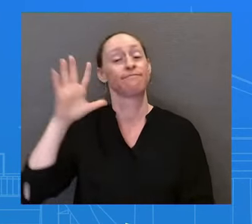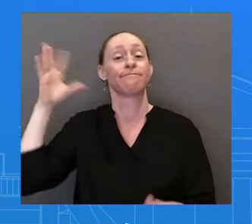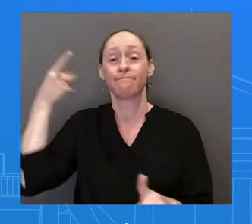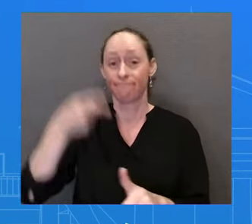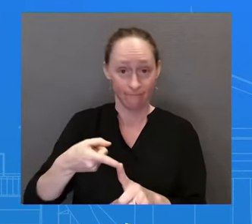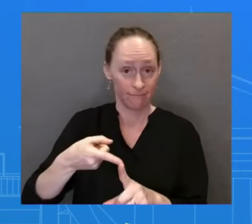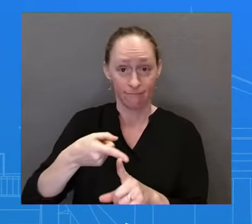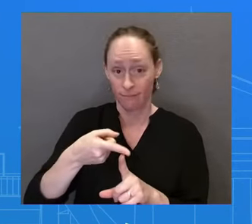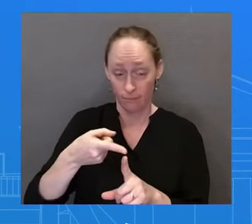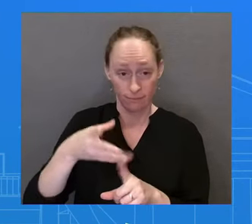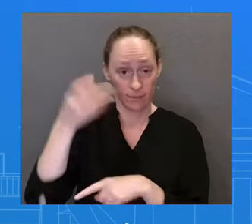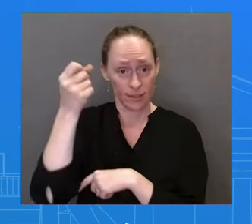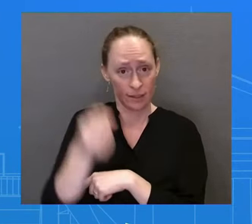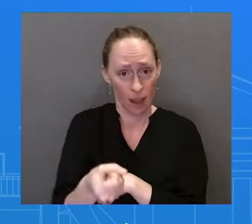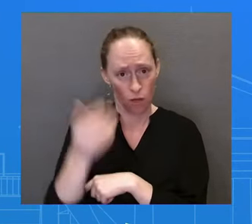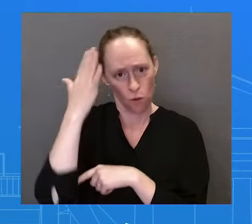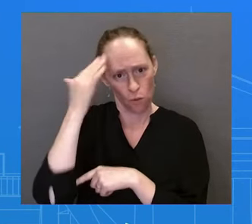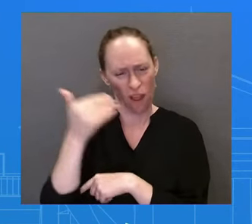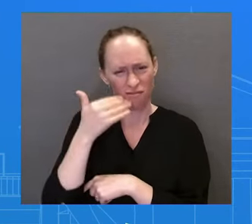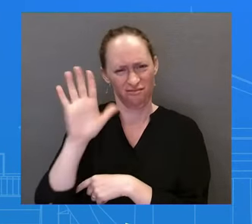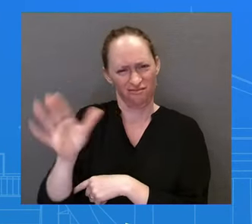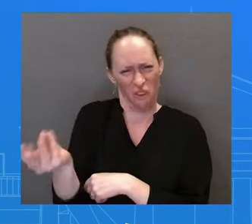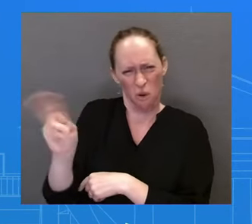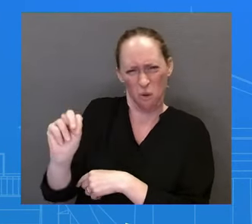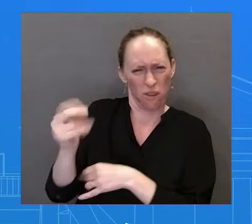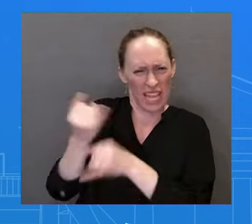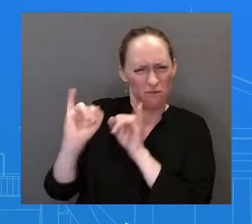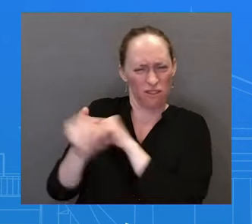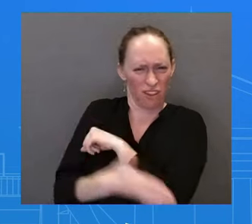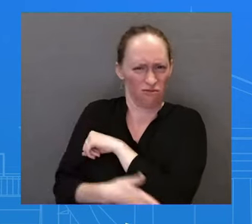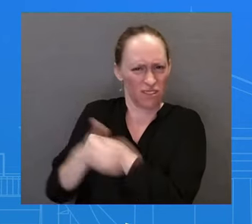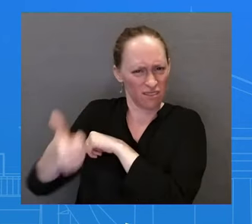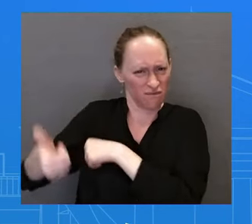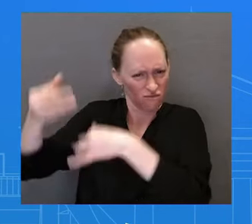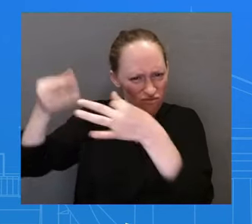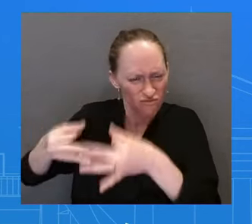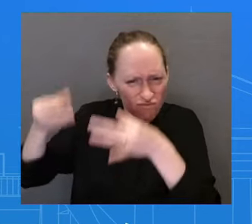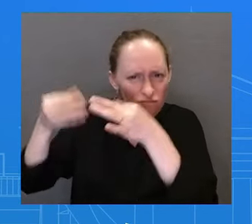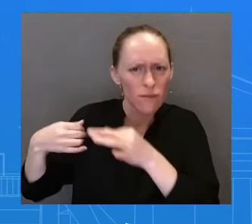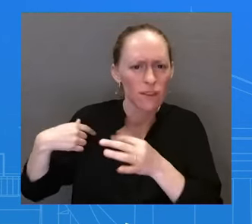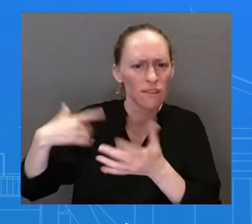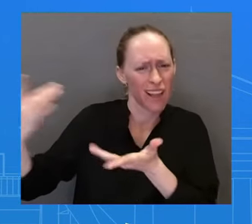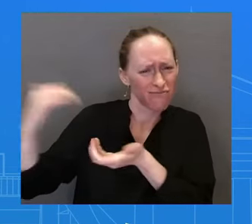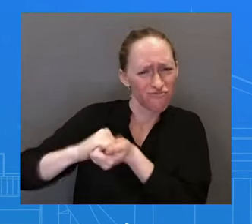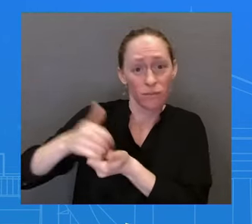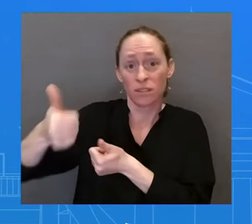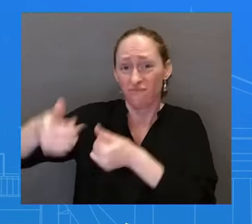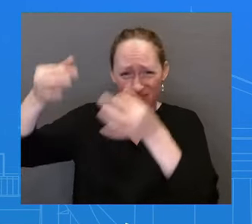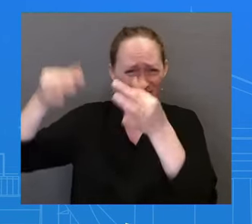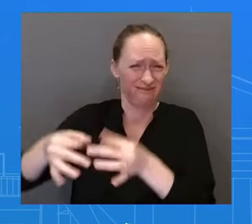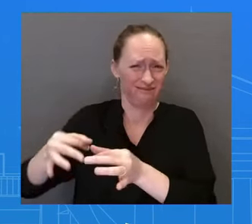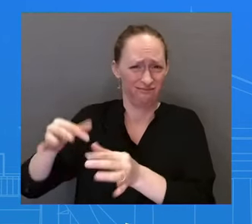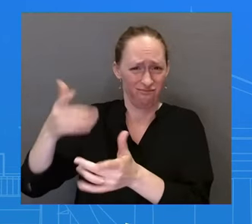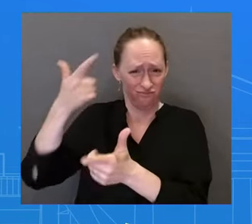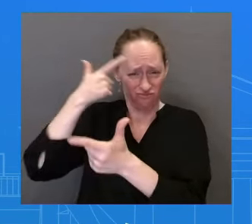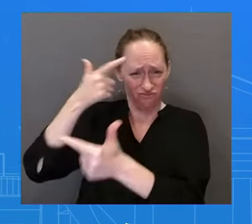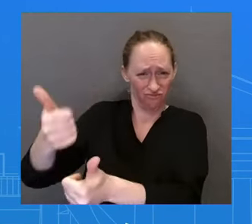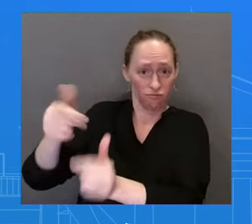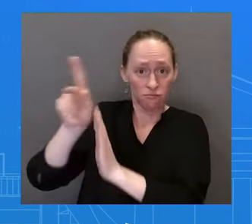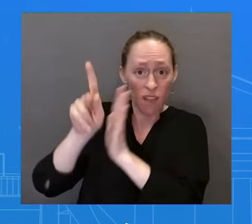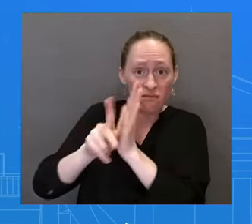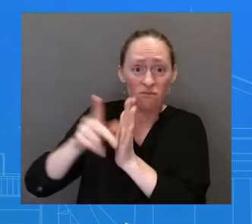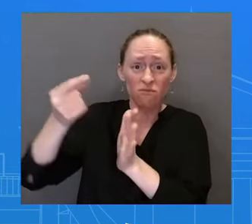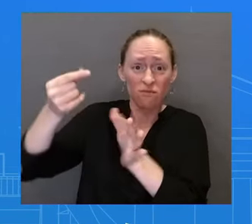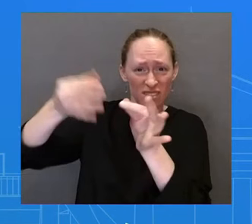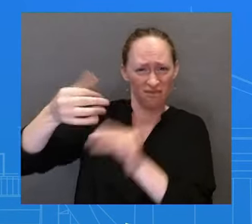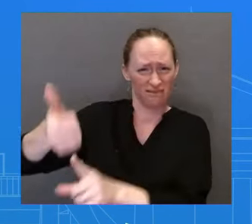not just in the region, but around the world, and they have every right to make the kinds of foreign policy decisions they deem as are appropriate. We're grateful for the